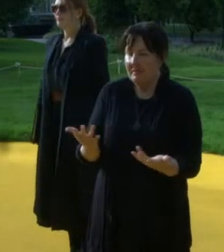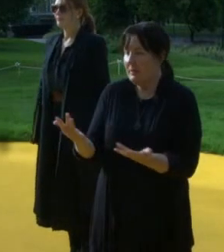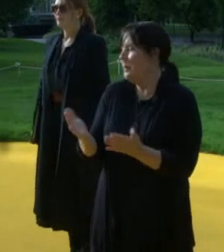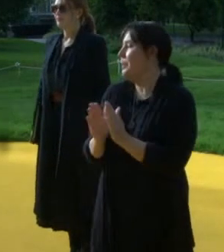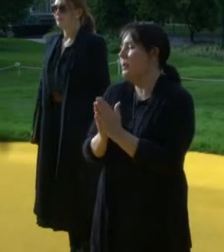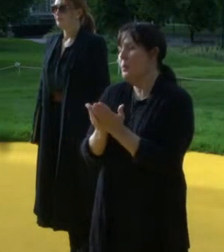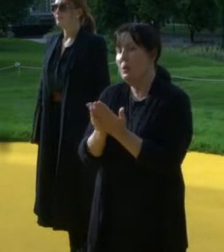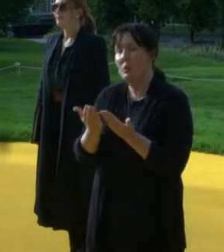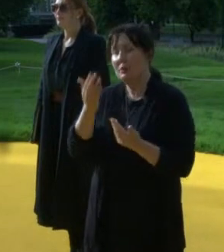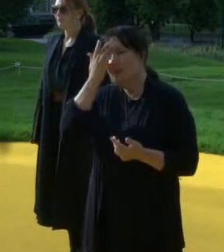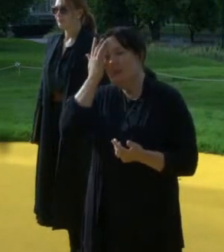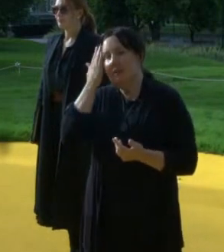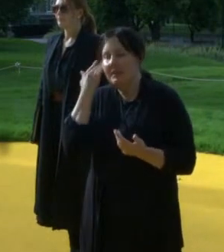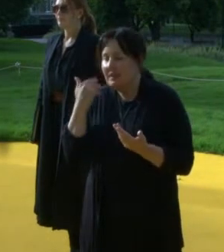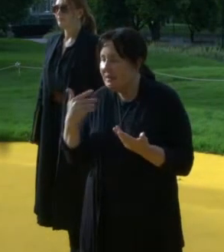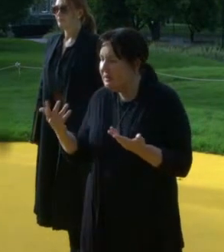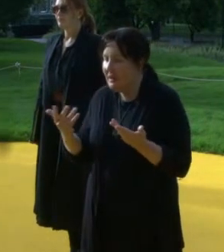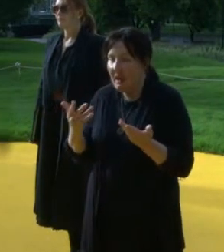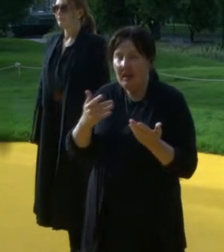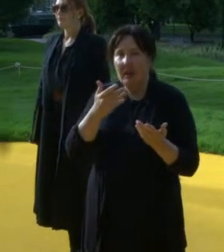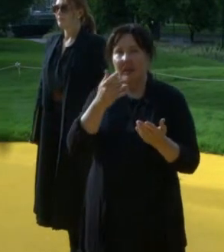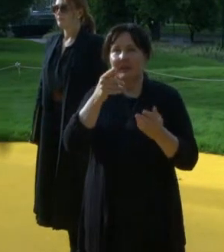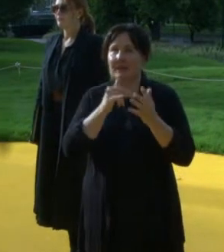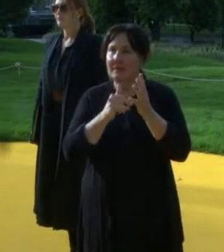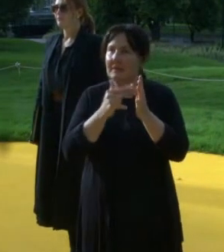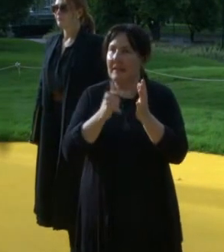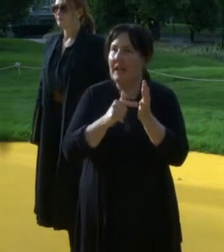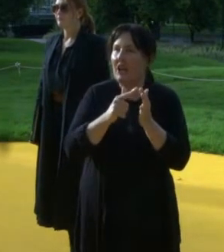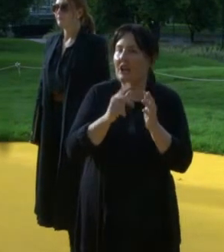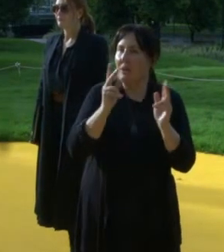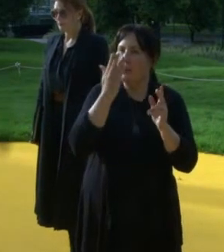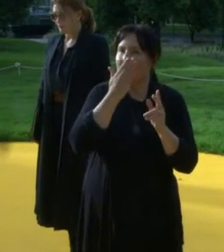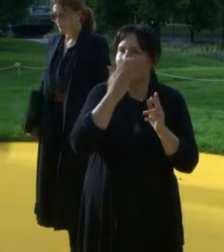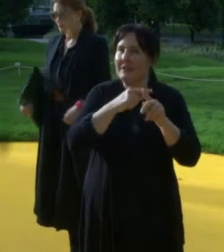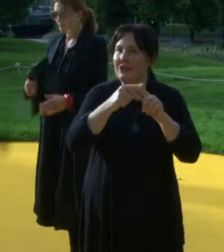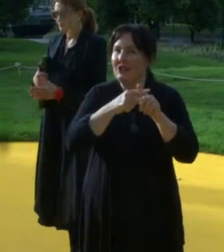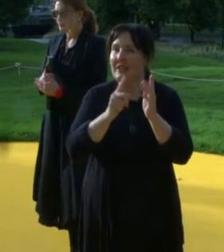without state high school English and literature.